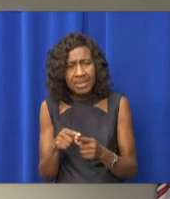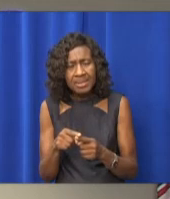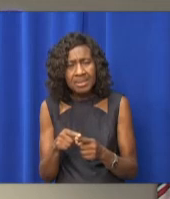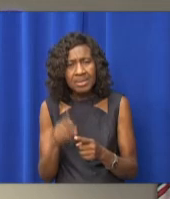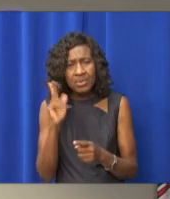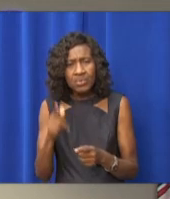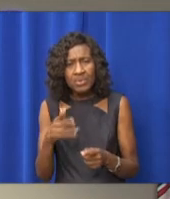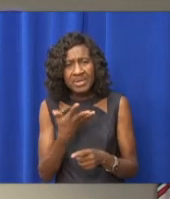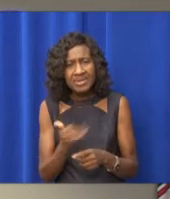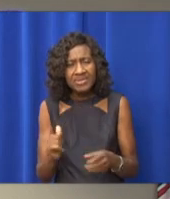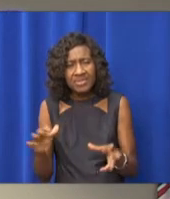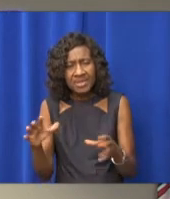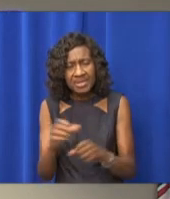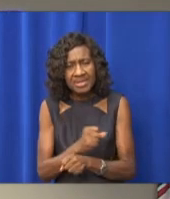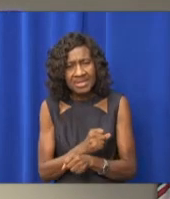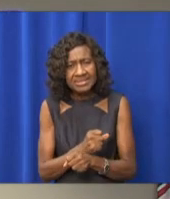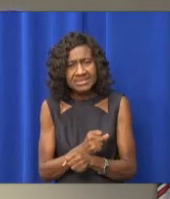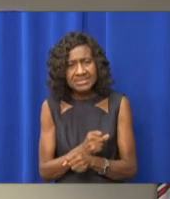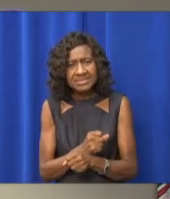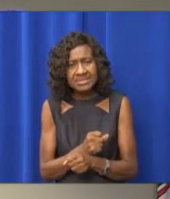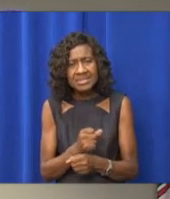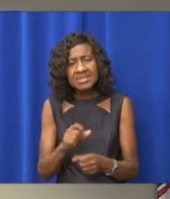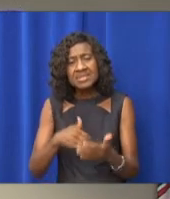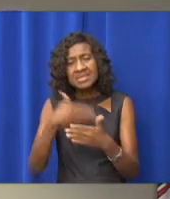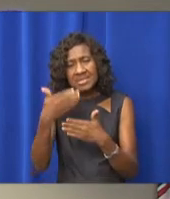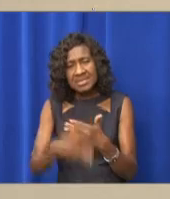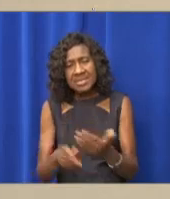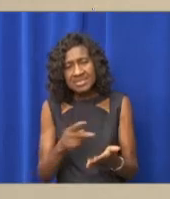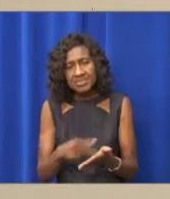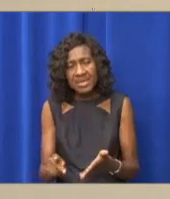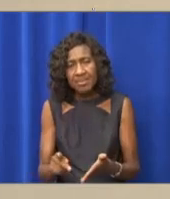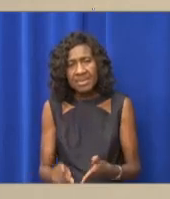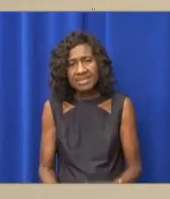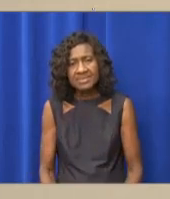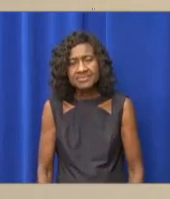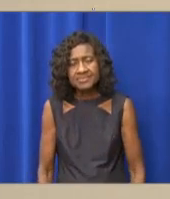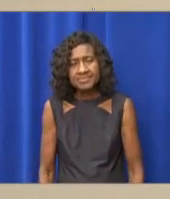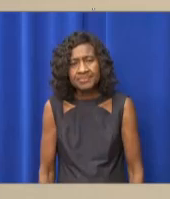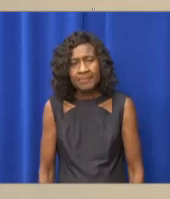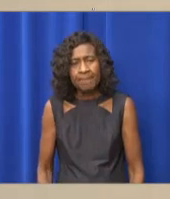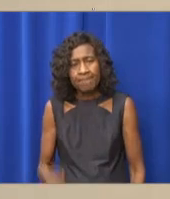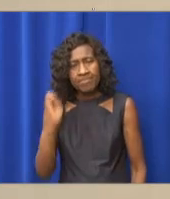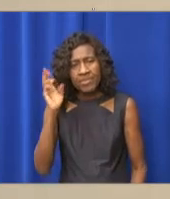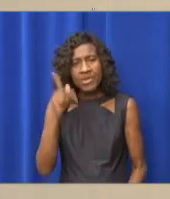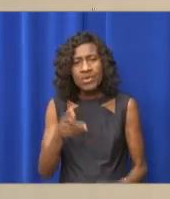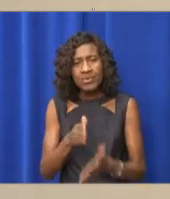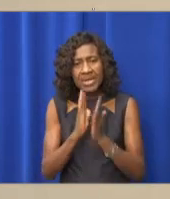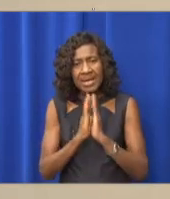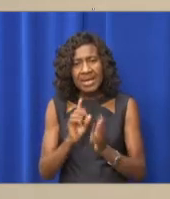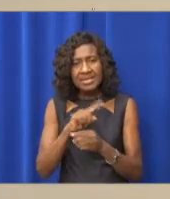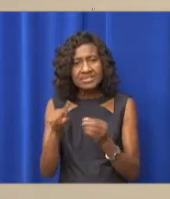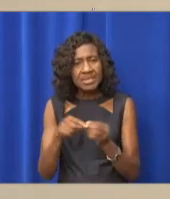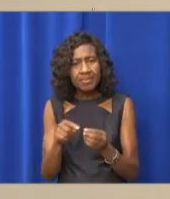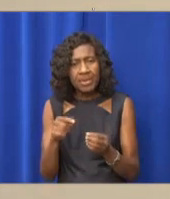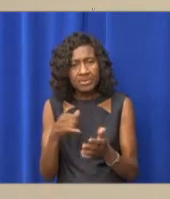you? I know I am. The best I can do is to ask about it. I don't have that detailed